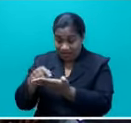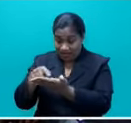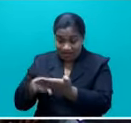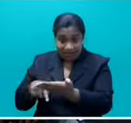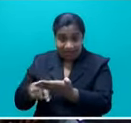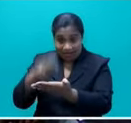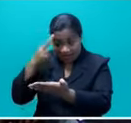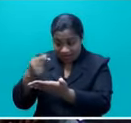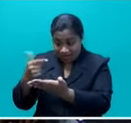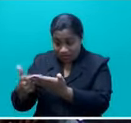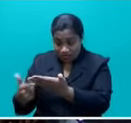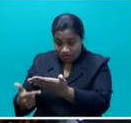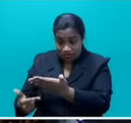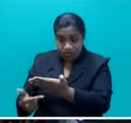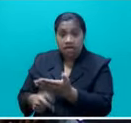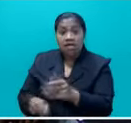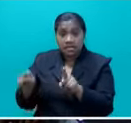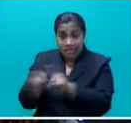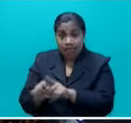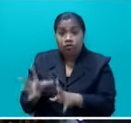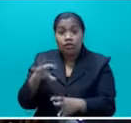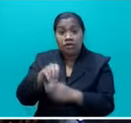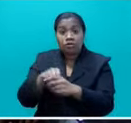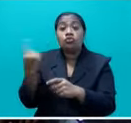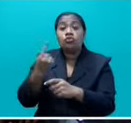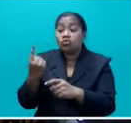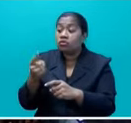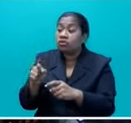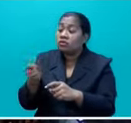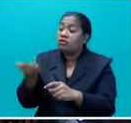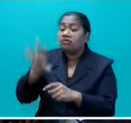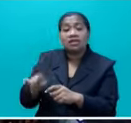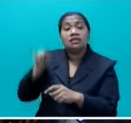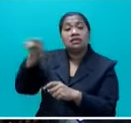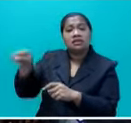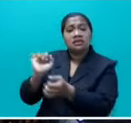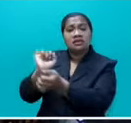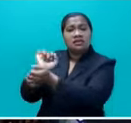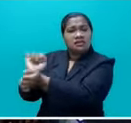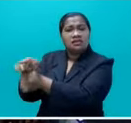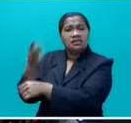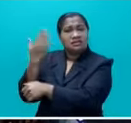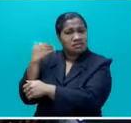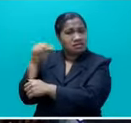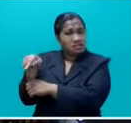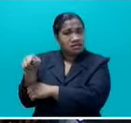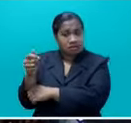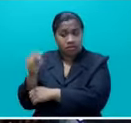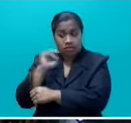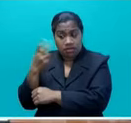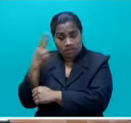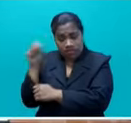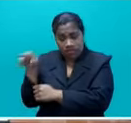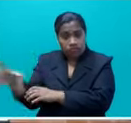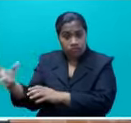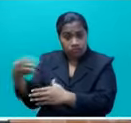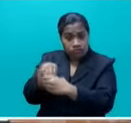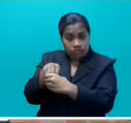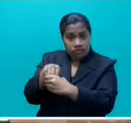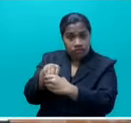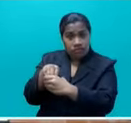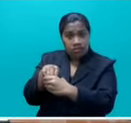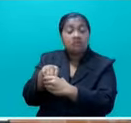also include those who are currently serving sentences as sex offenders? Yes, sir. It will